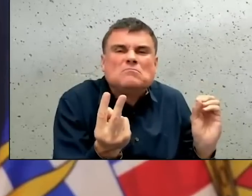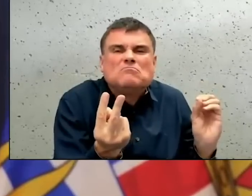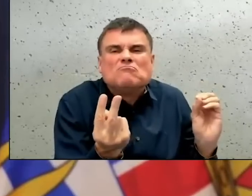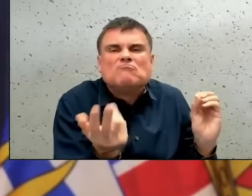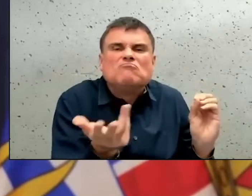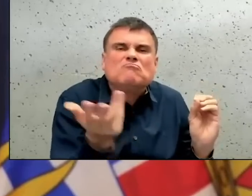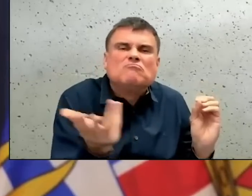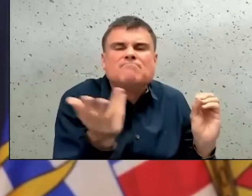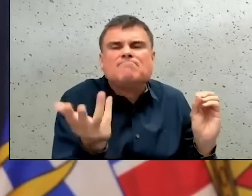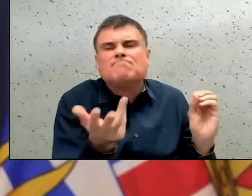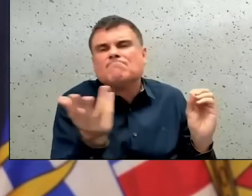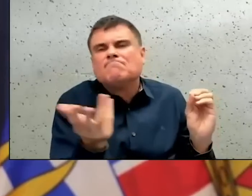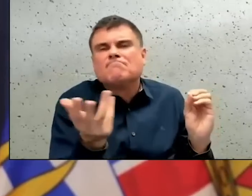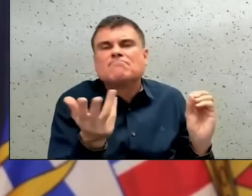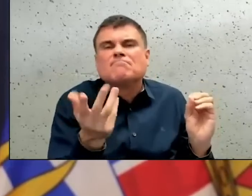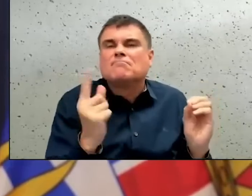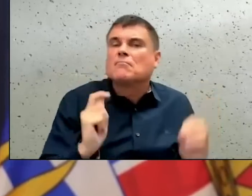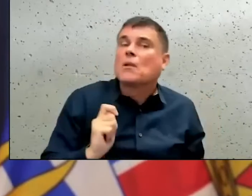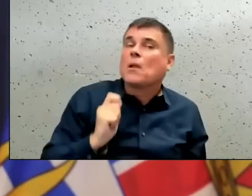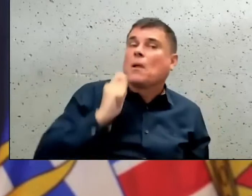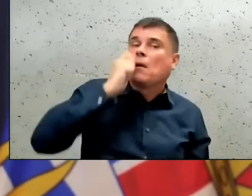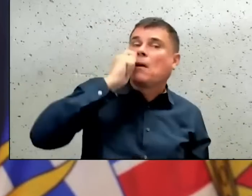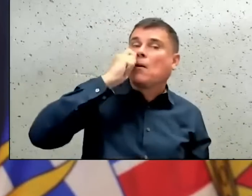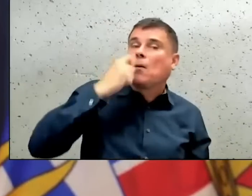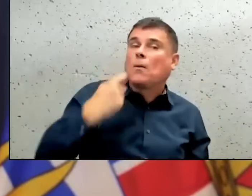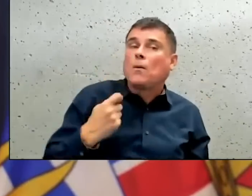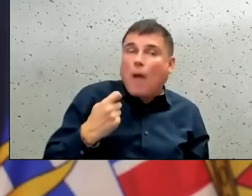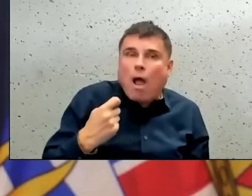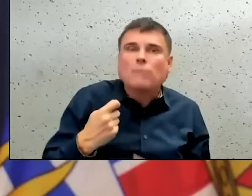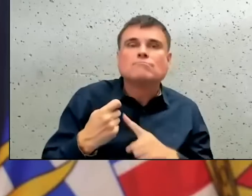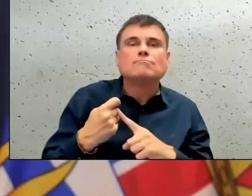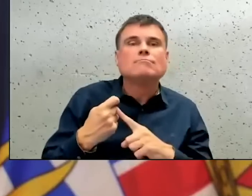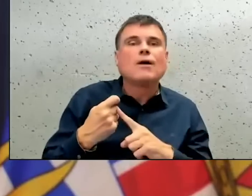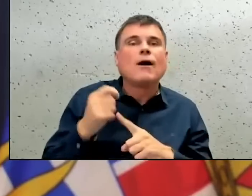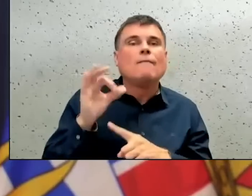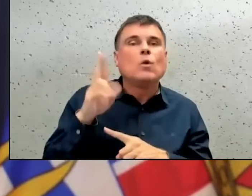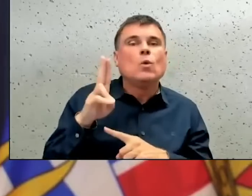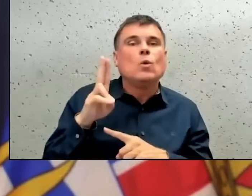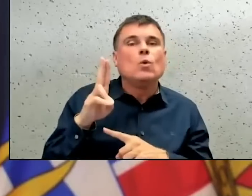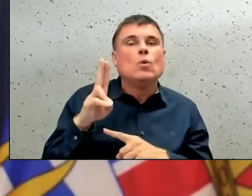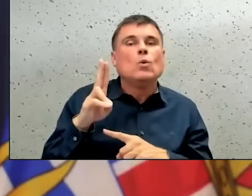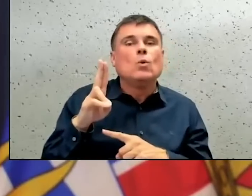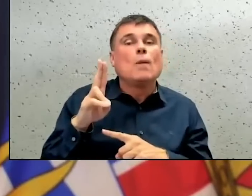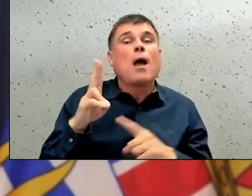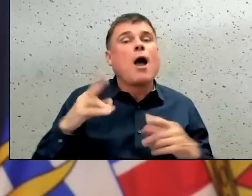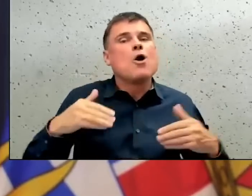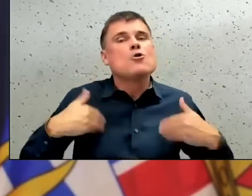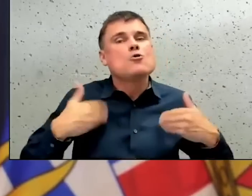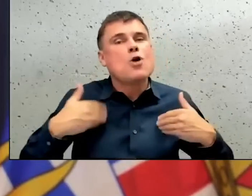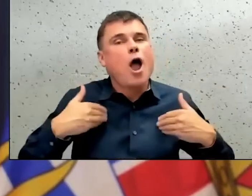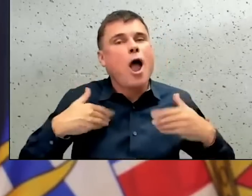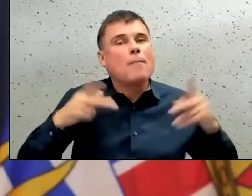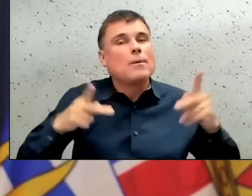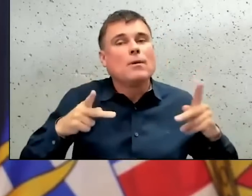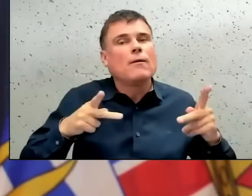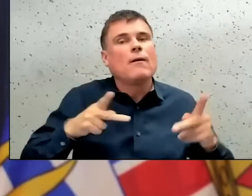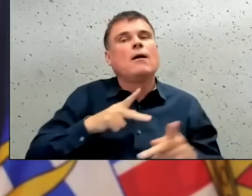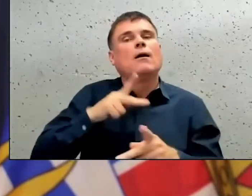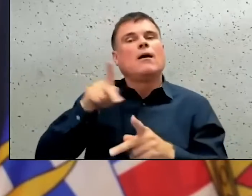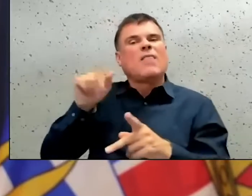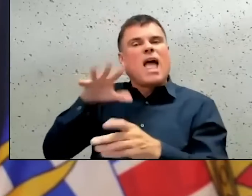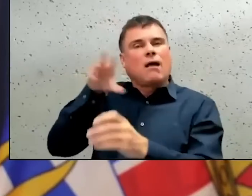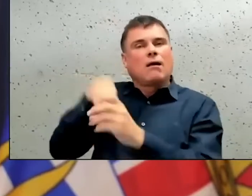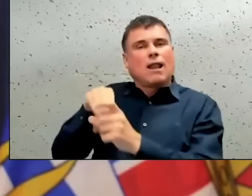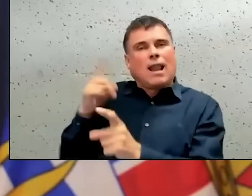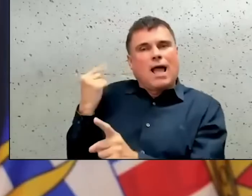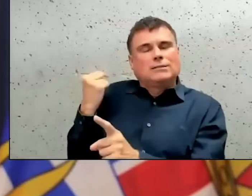swabs that tested positive, but they were mostly from young people who received the active vaccine. So that is good. And